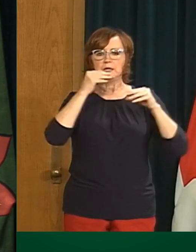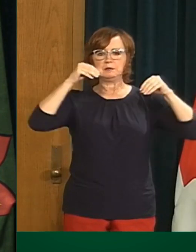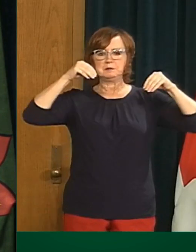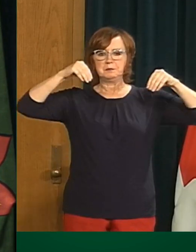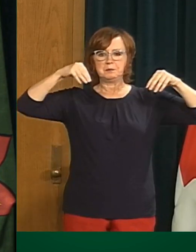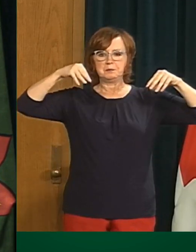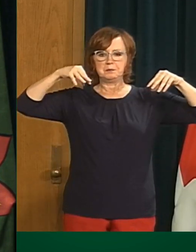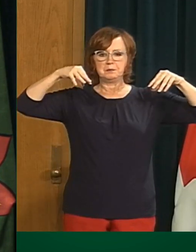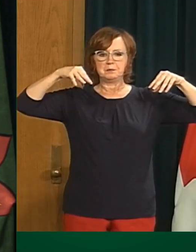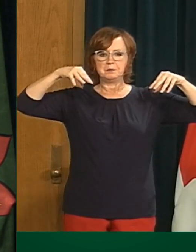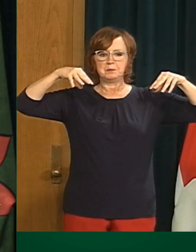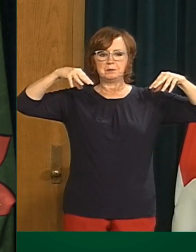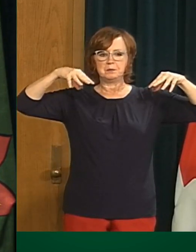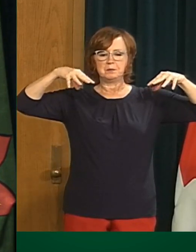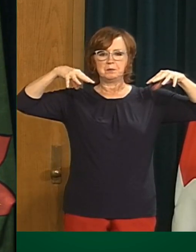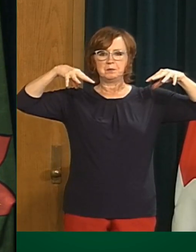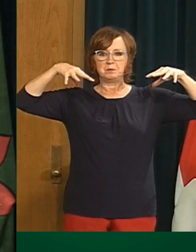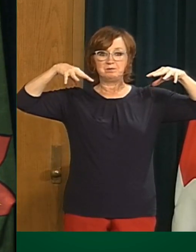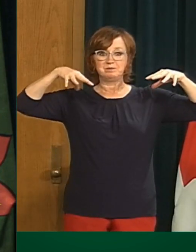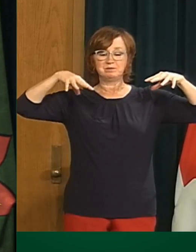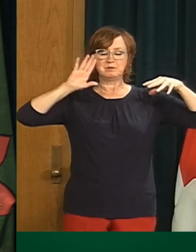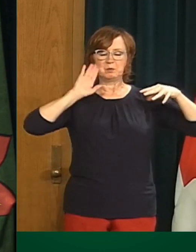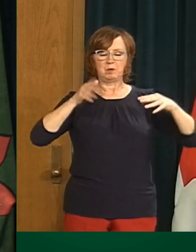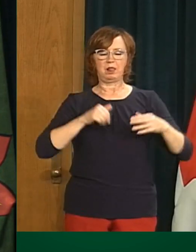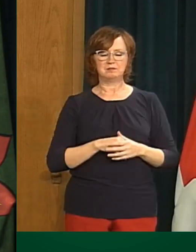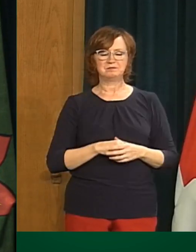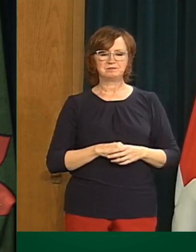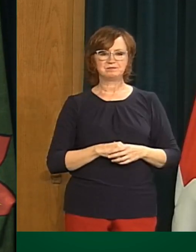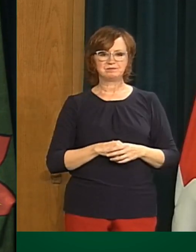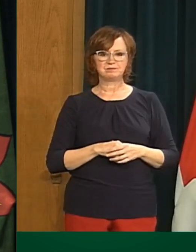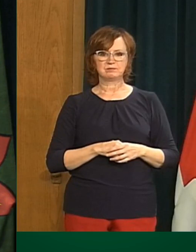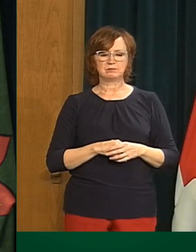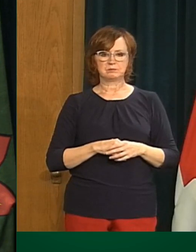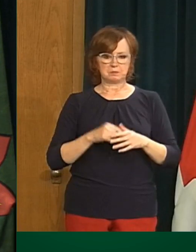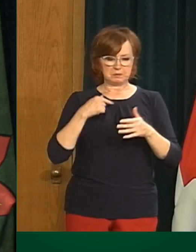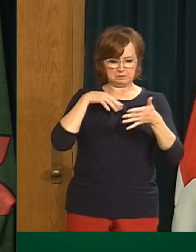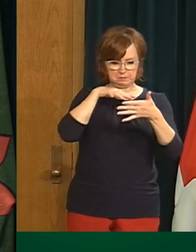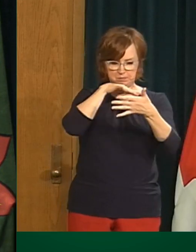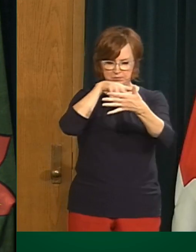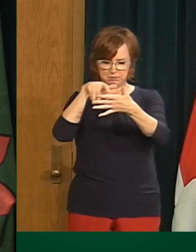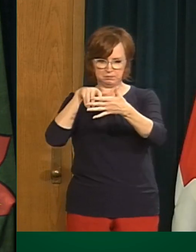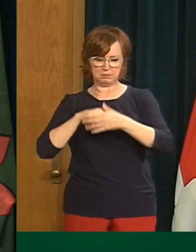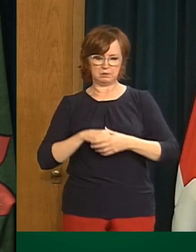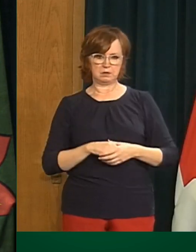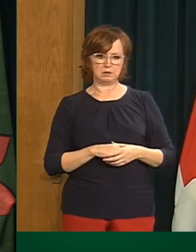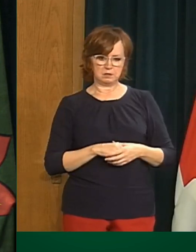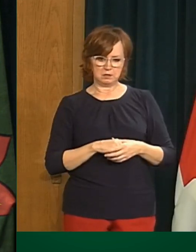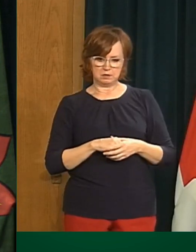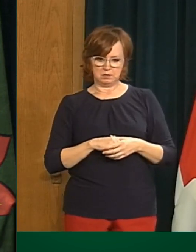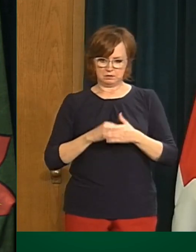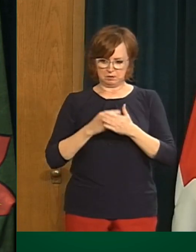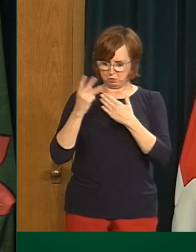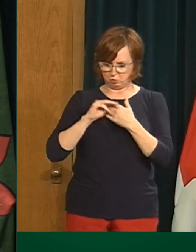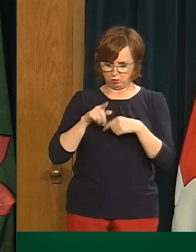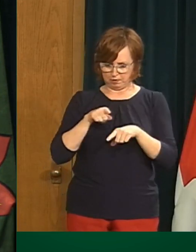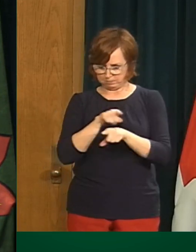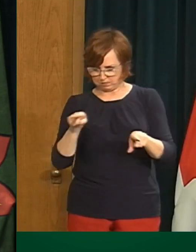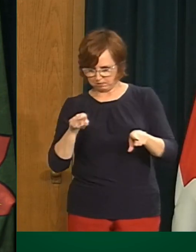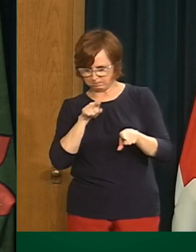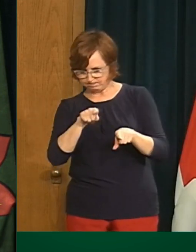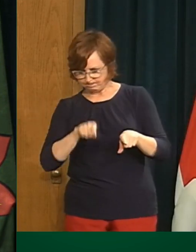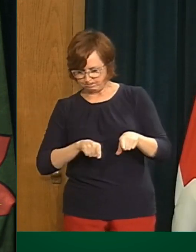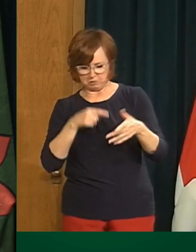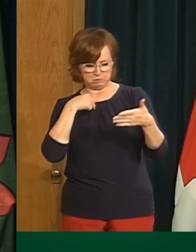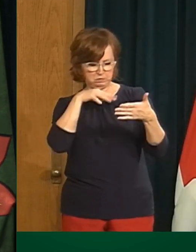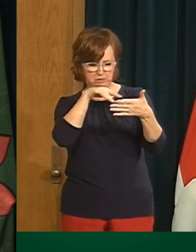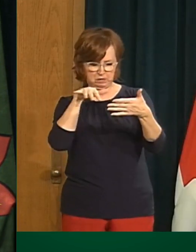with our childcare providers, as well as having a good look at the programs that we currently provide, and is there an